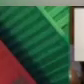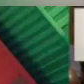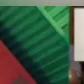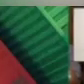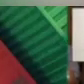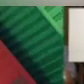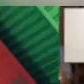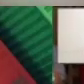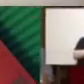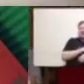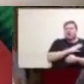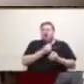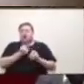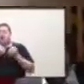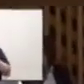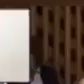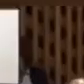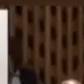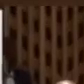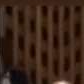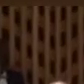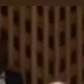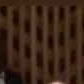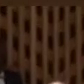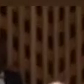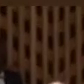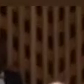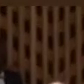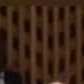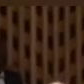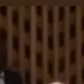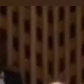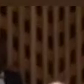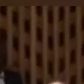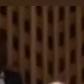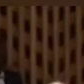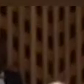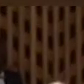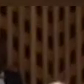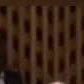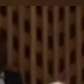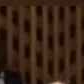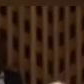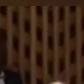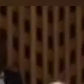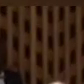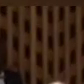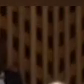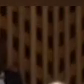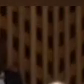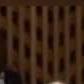of no confidence against the mayor and the speaker, and they taken